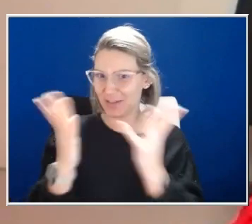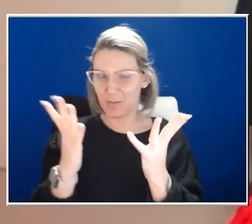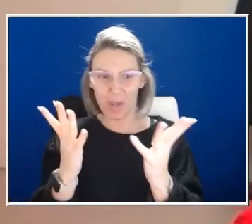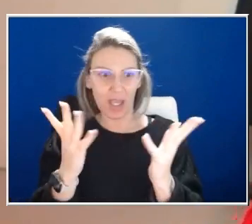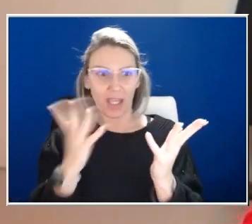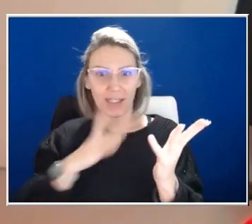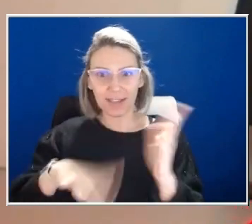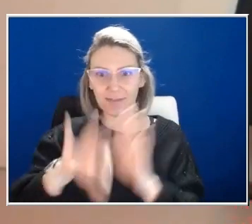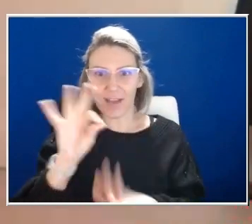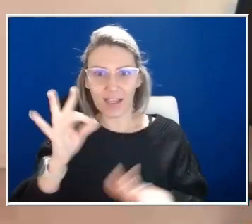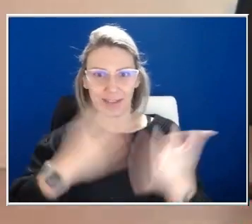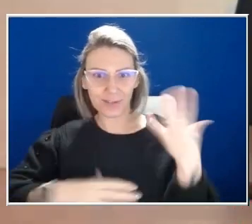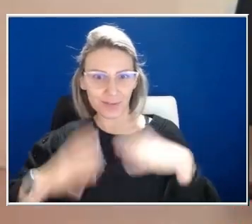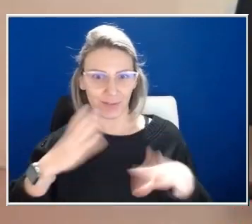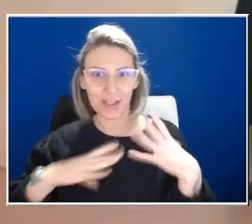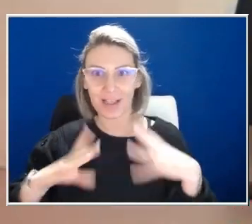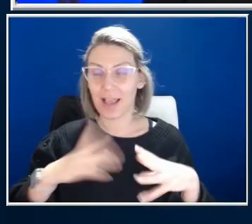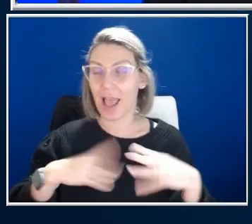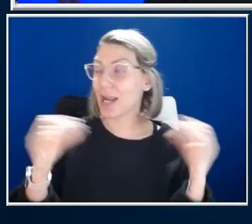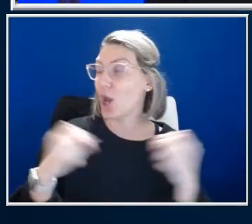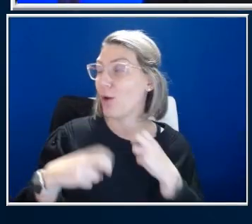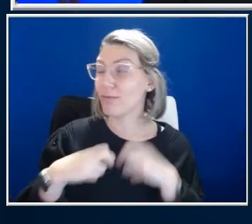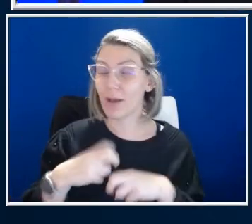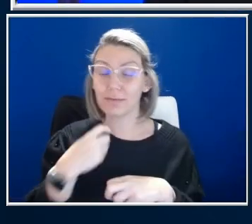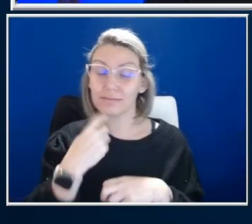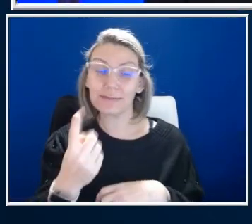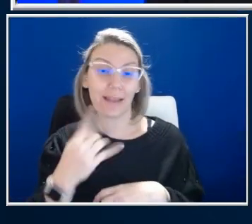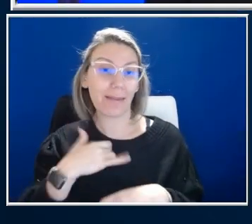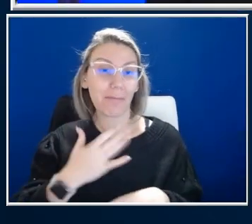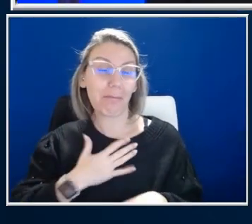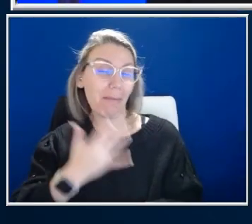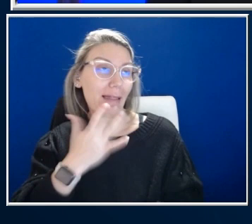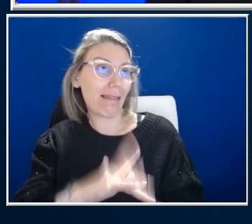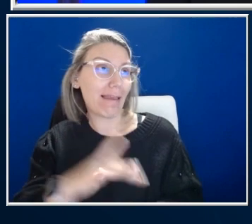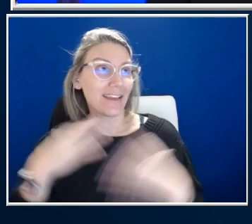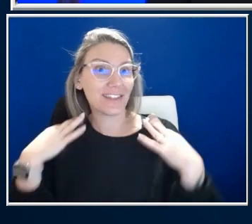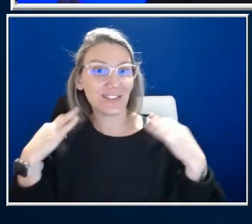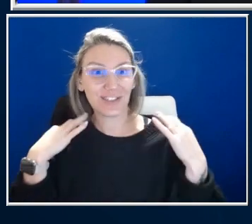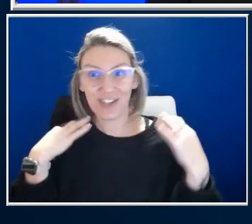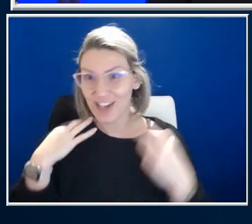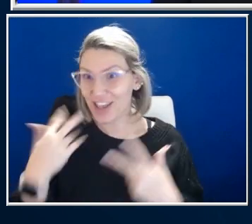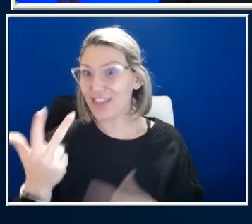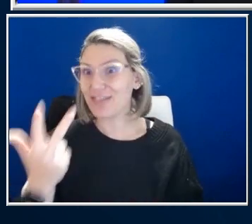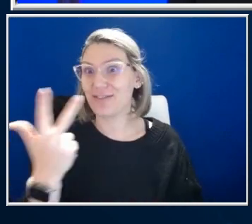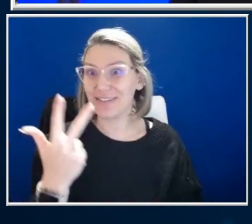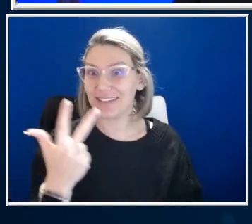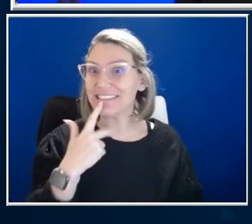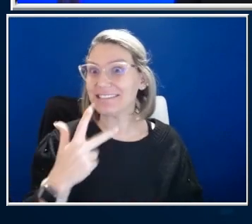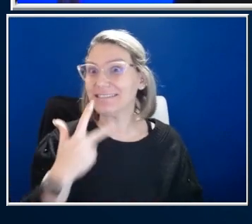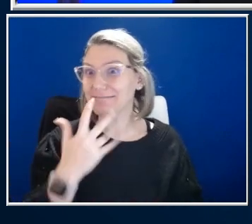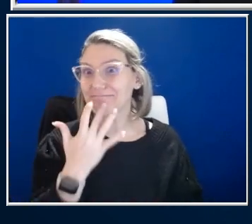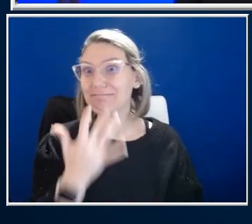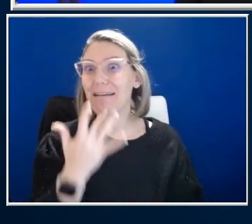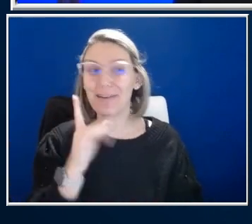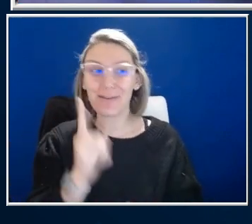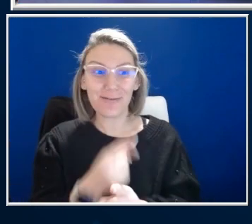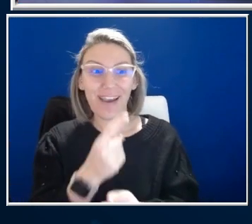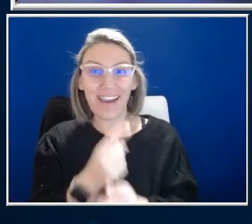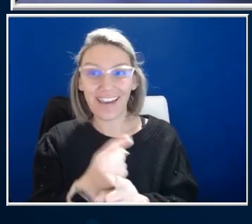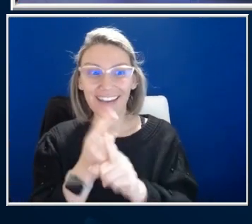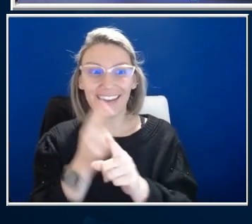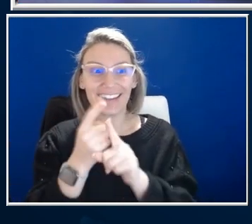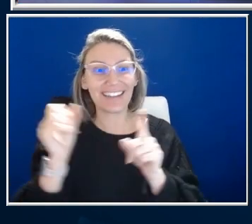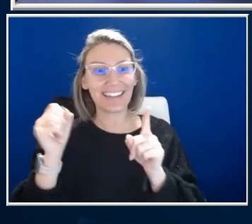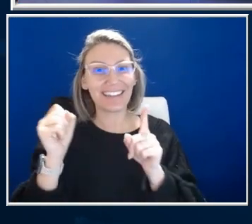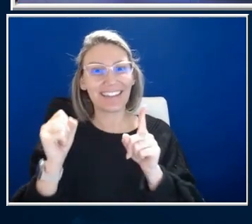problem telling them what I was going to wear today. All right, 3 times a charm. Okay, so we're coming right behind the prices, right? Right behind. I'll take